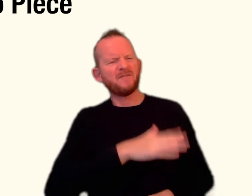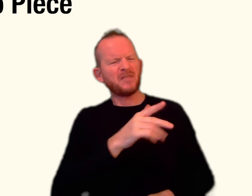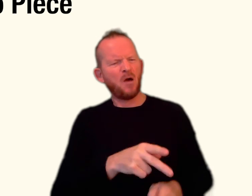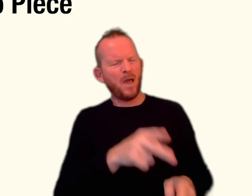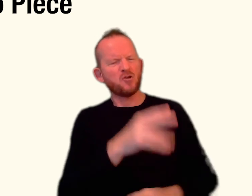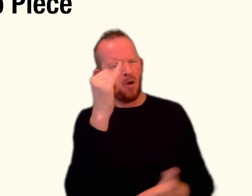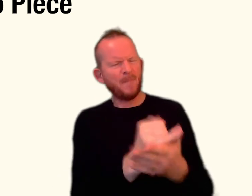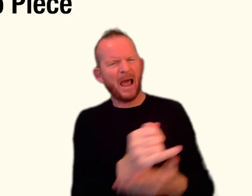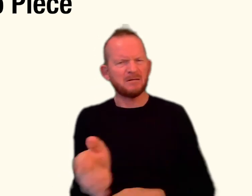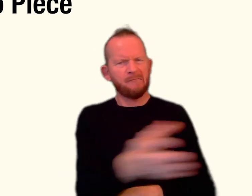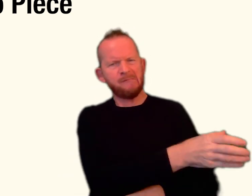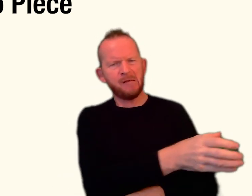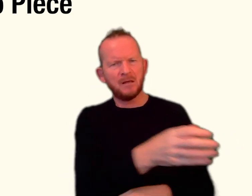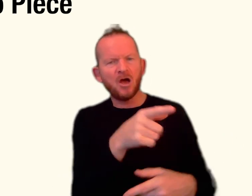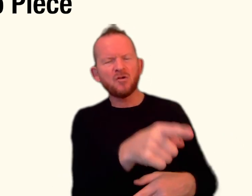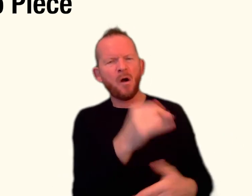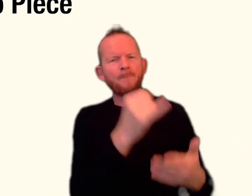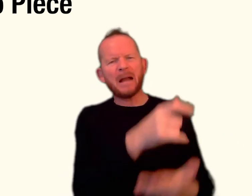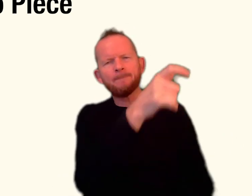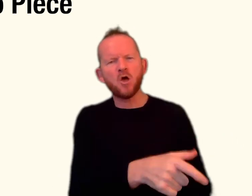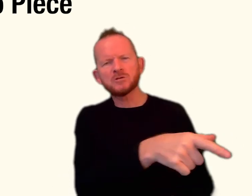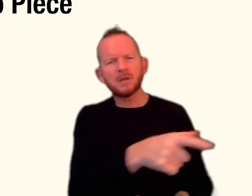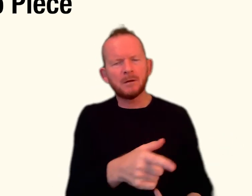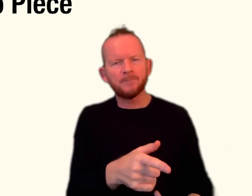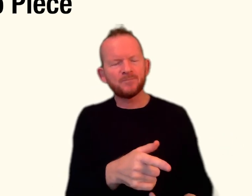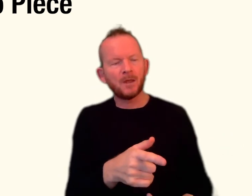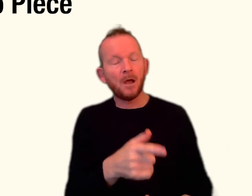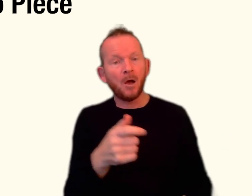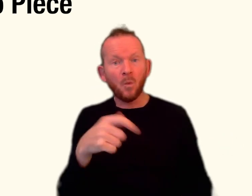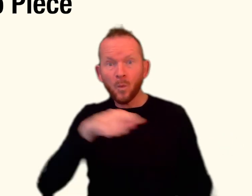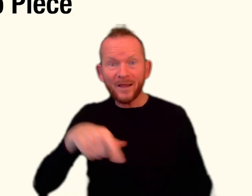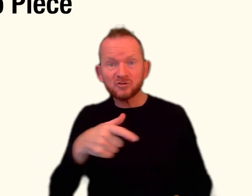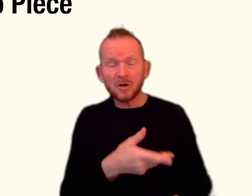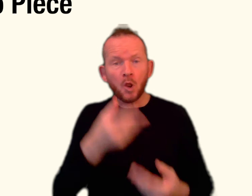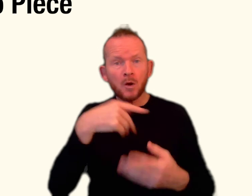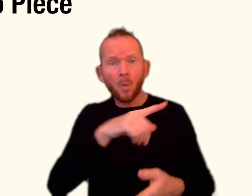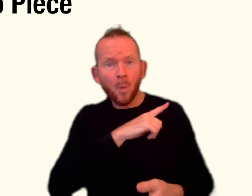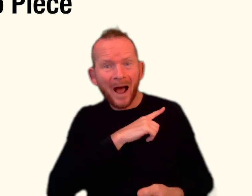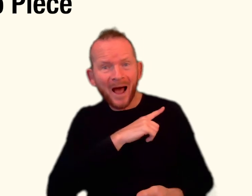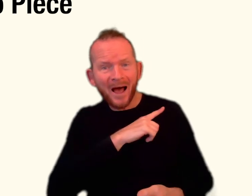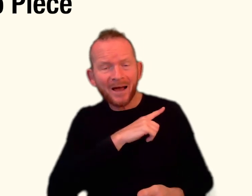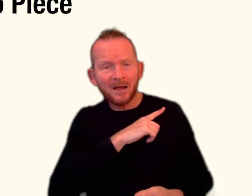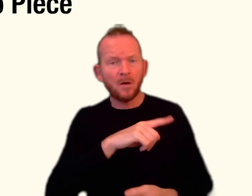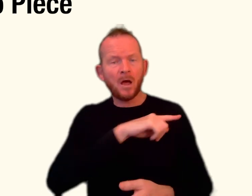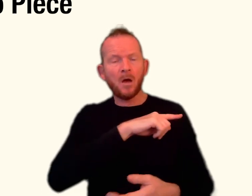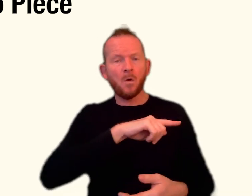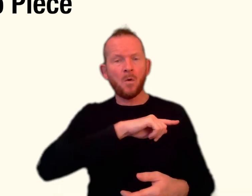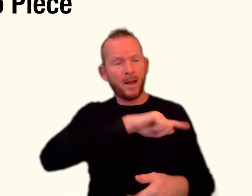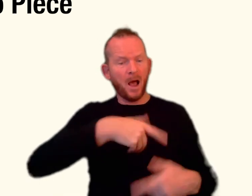you're bad, you are a bad person. We should learn why we are how we